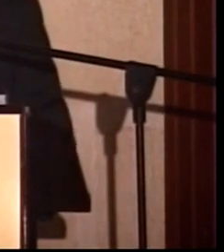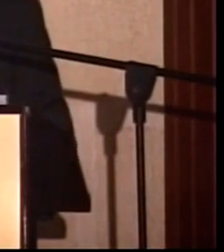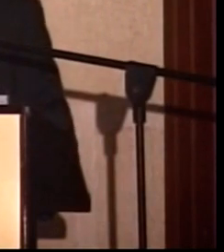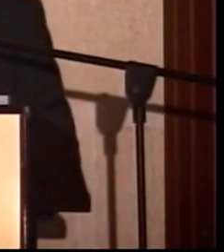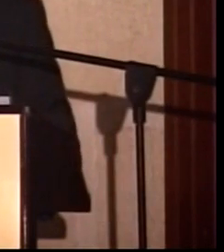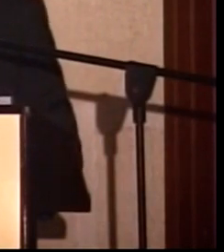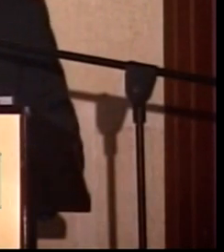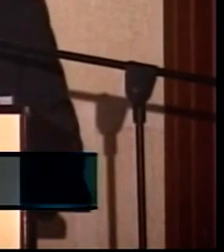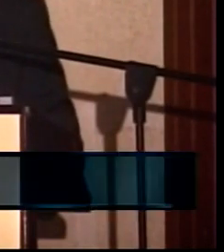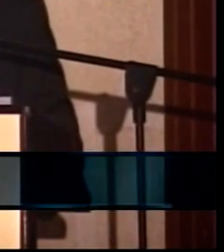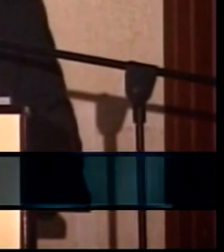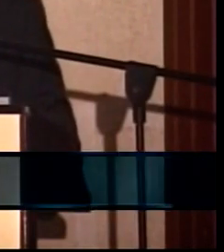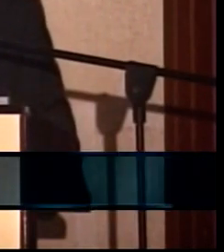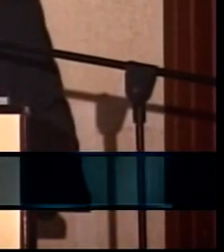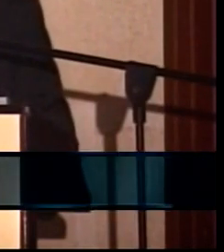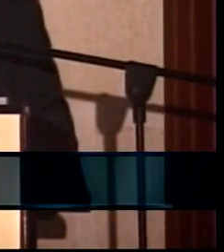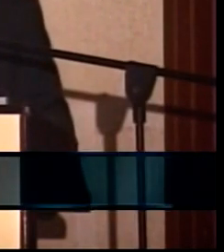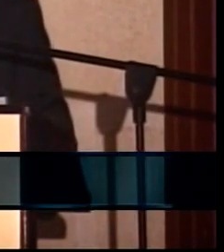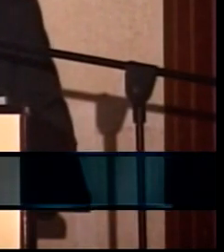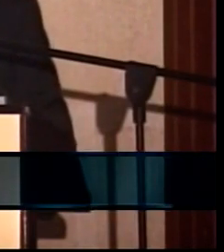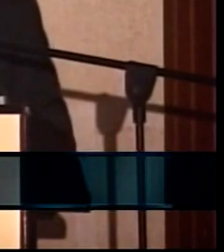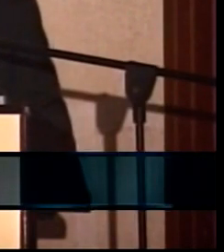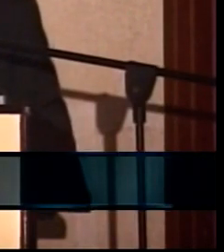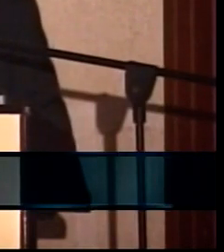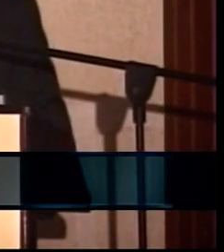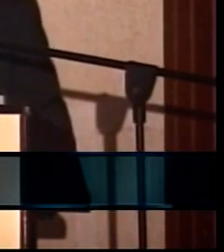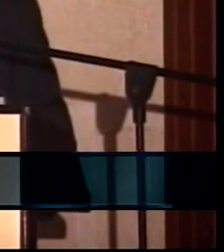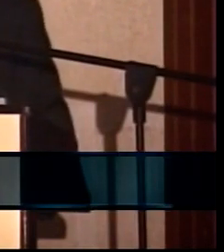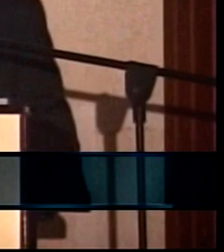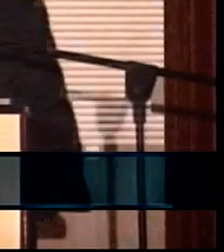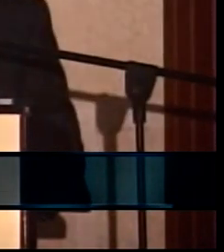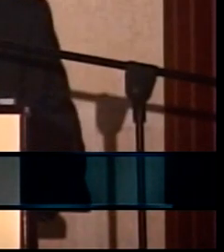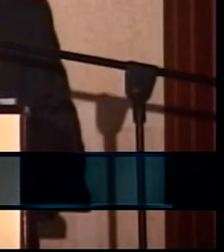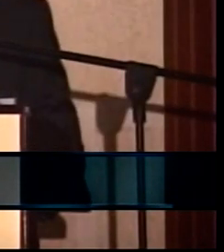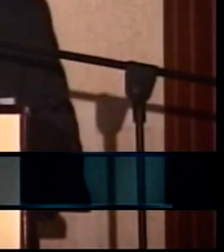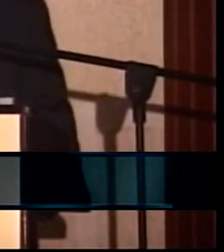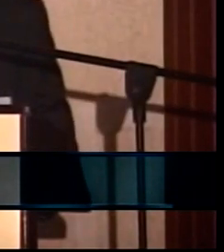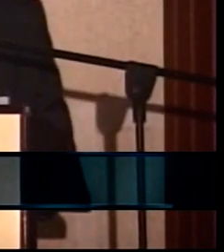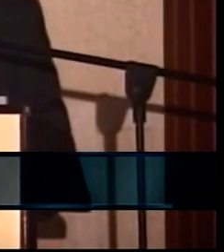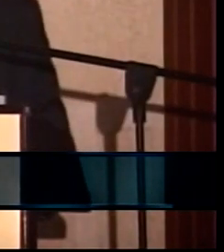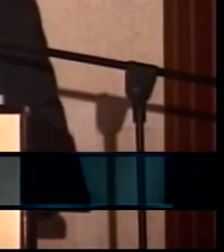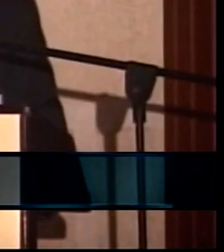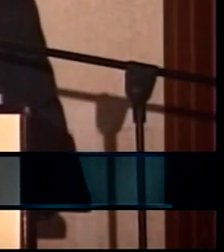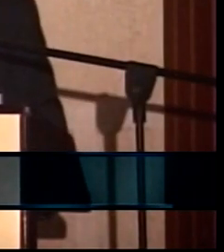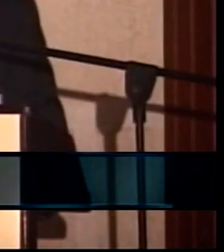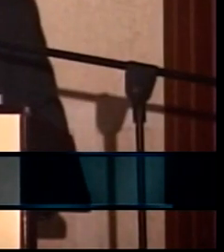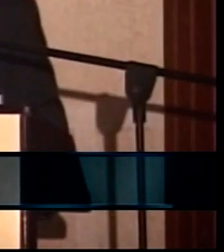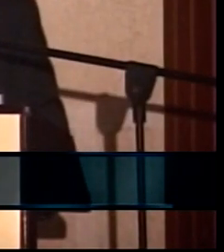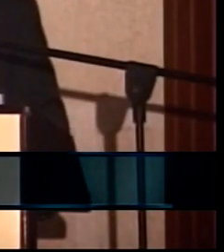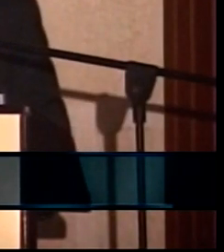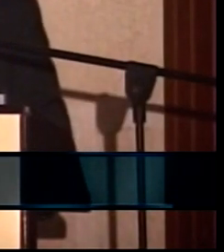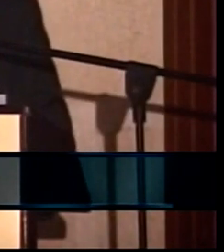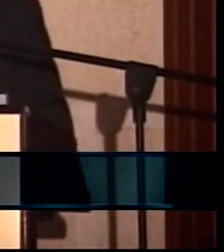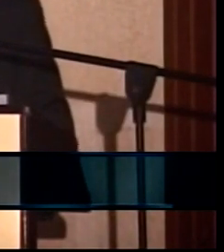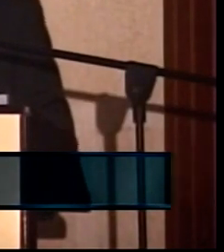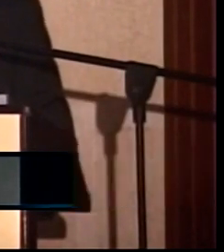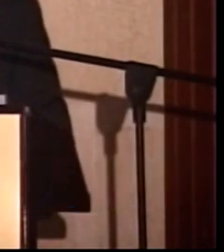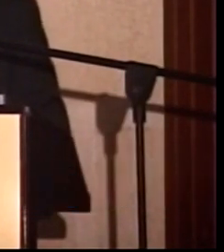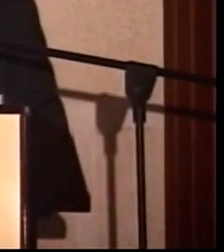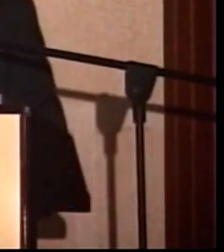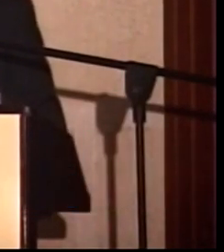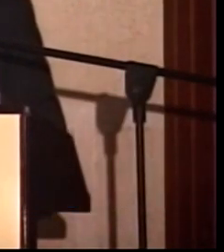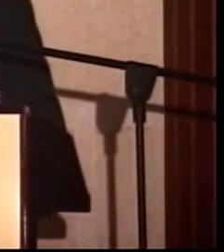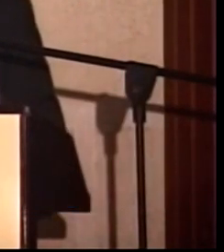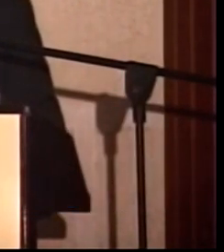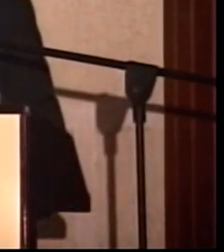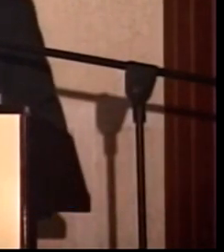have been made in bringing world-class ICT products and services to customers across the Caribbean. As our technology changes at the speed of